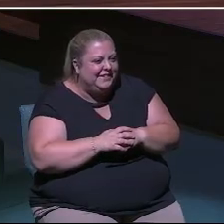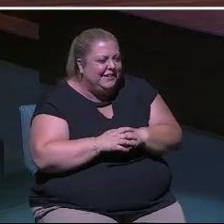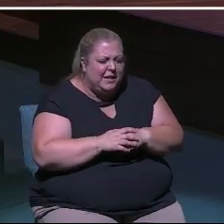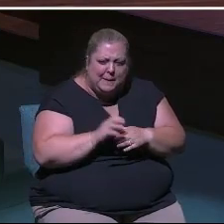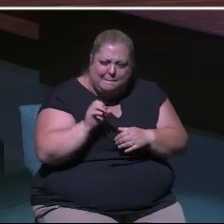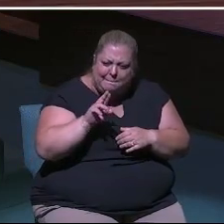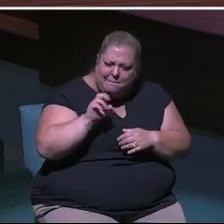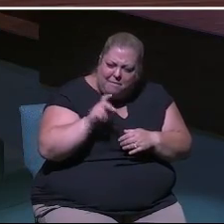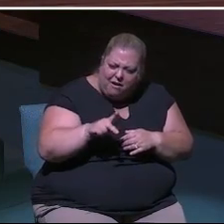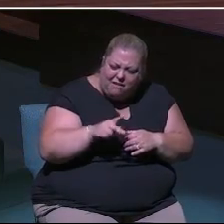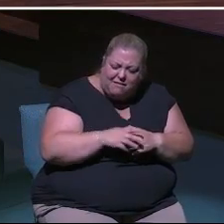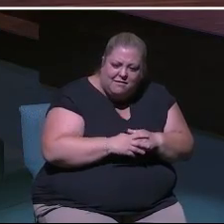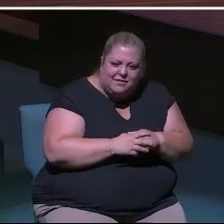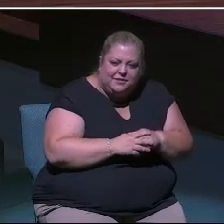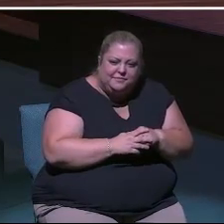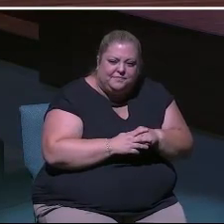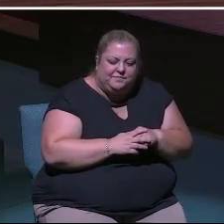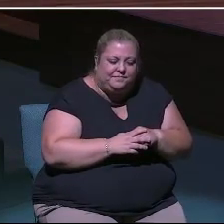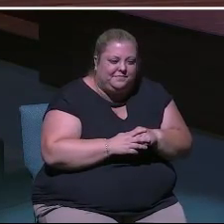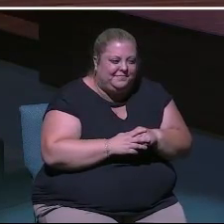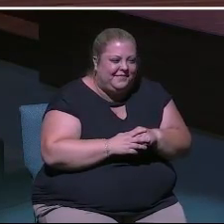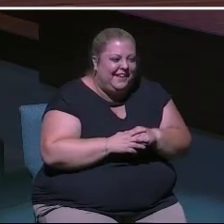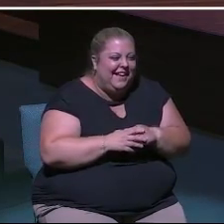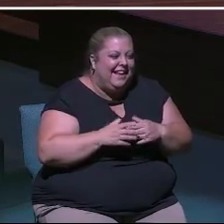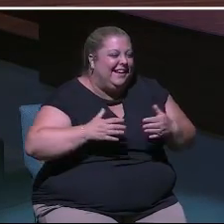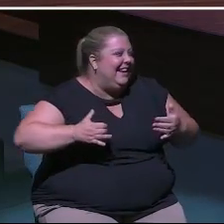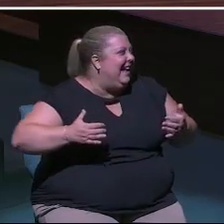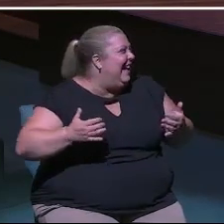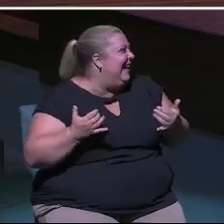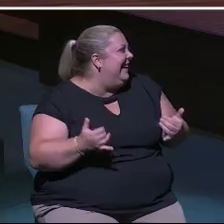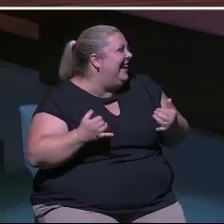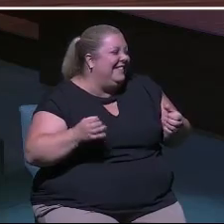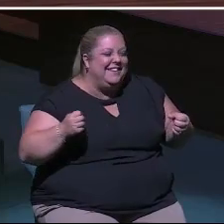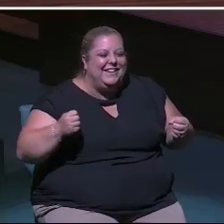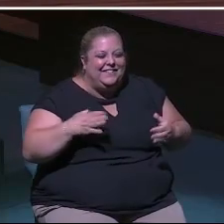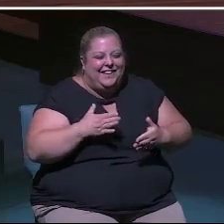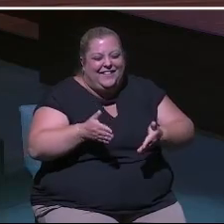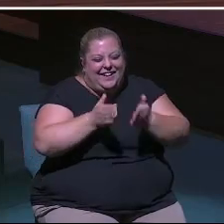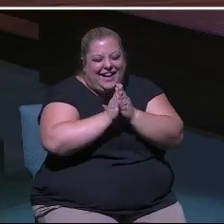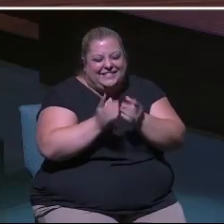here, come down here and get. He's like, oh, he's afraid I'm going to ask him to come sing it. He goes, no, not really.